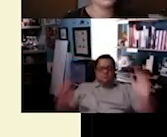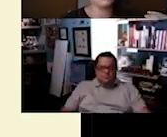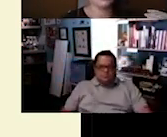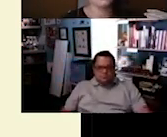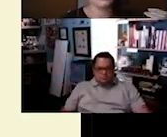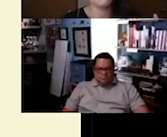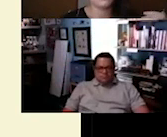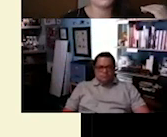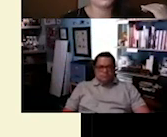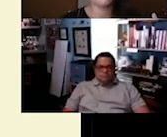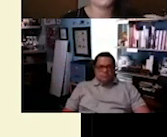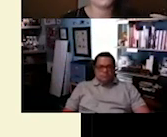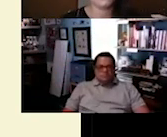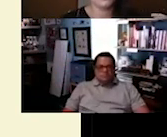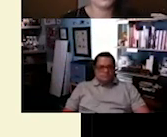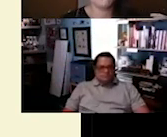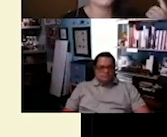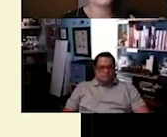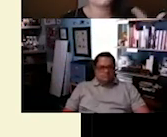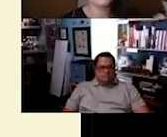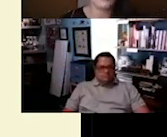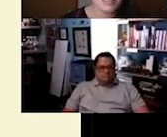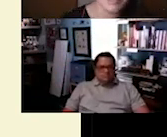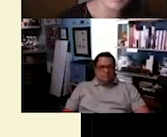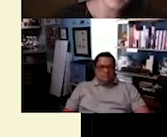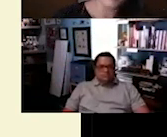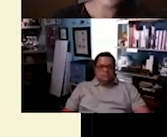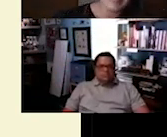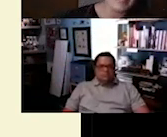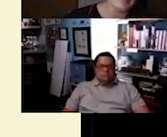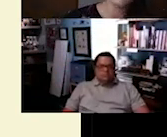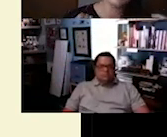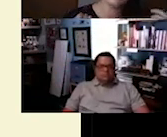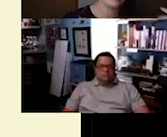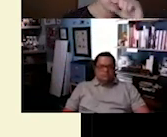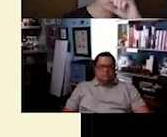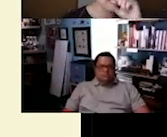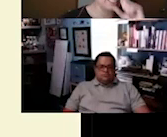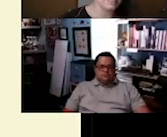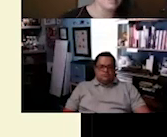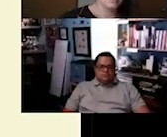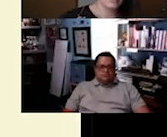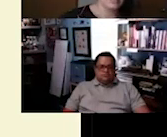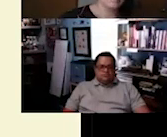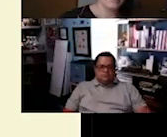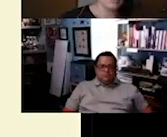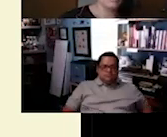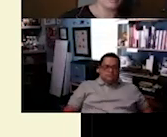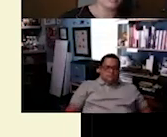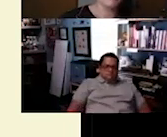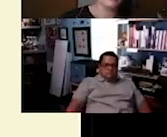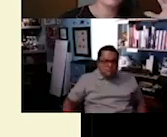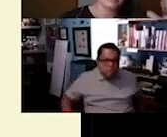reference, you know, just reiterating, like I really, I take the word decolonization really literal, just really defining